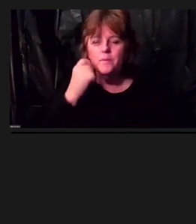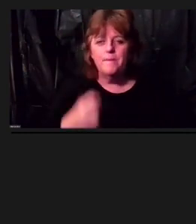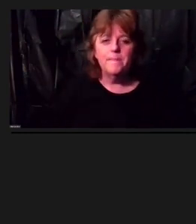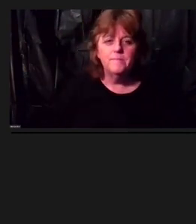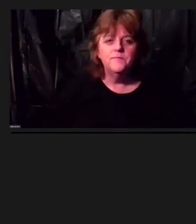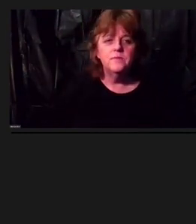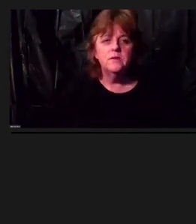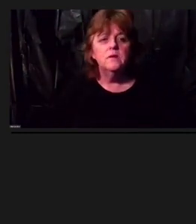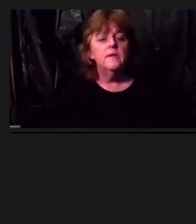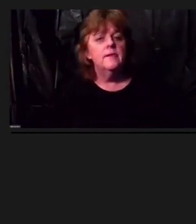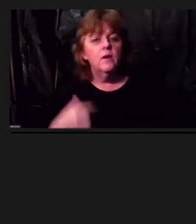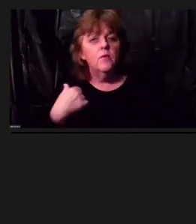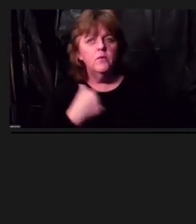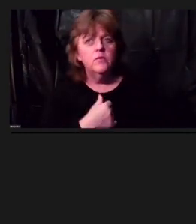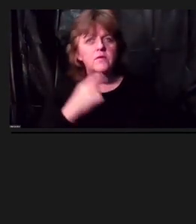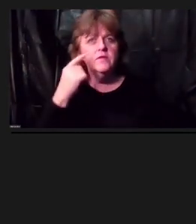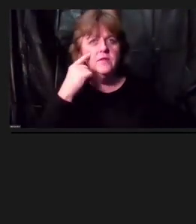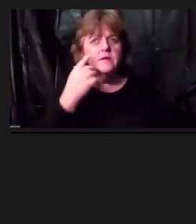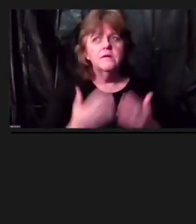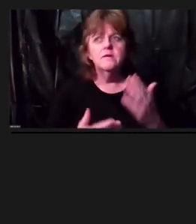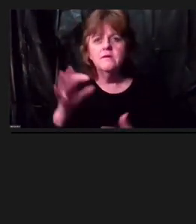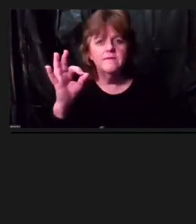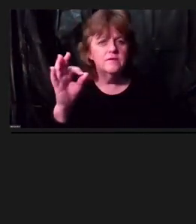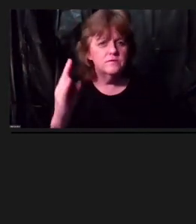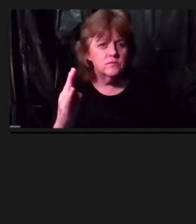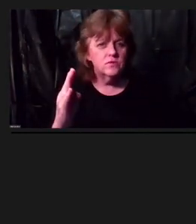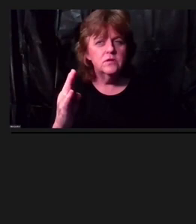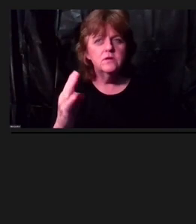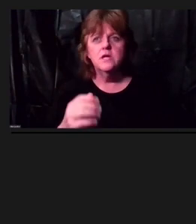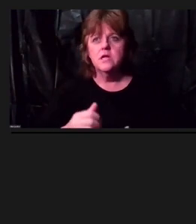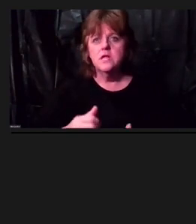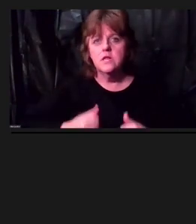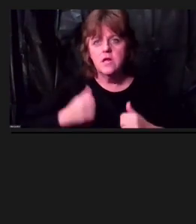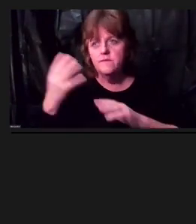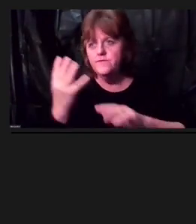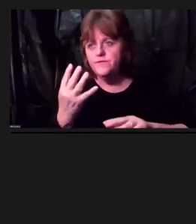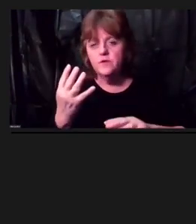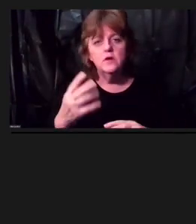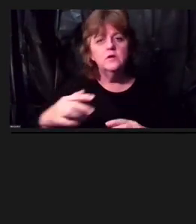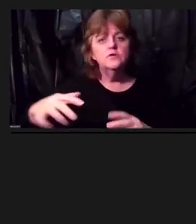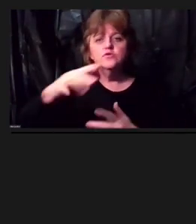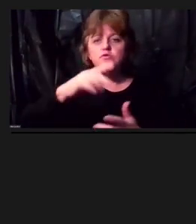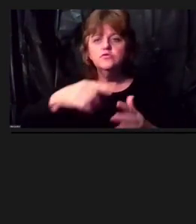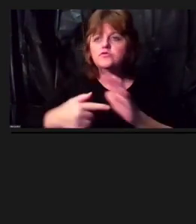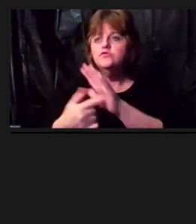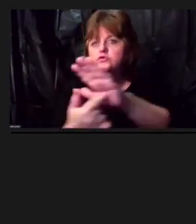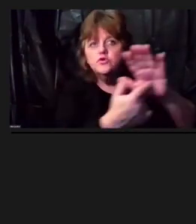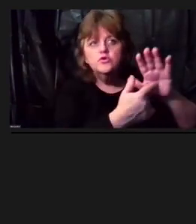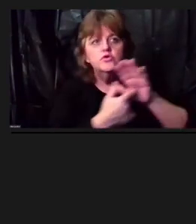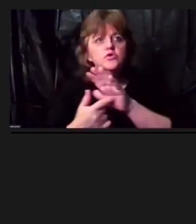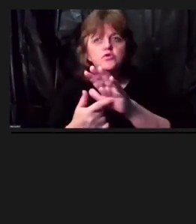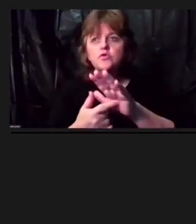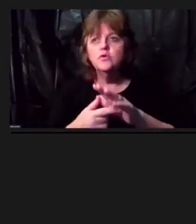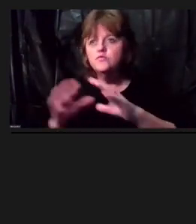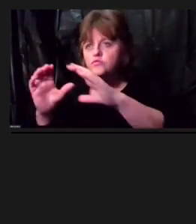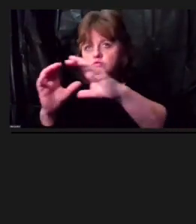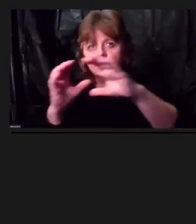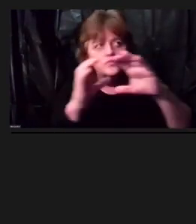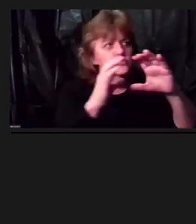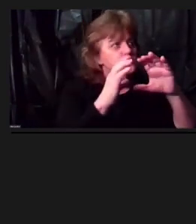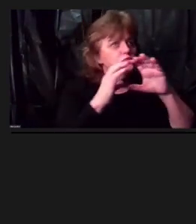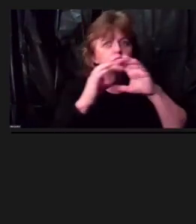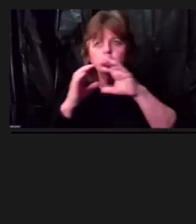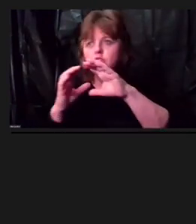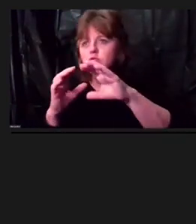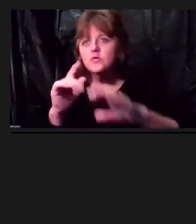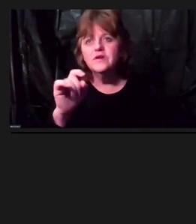and look, actually, we're thinking about doing a Facebook Live tour of the fire station. So apparently that's a thing that these kids do